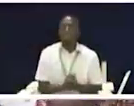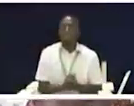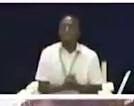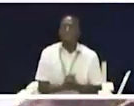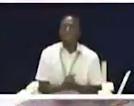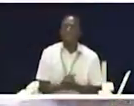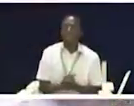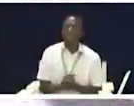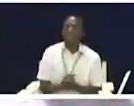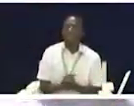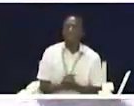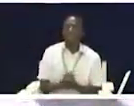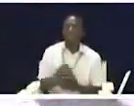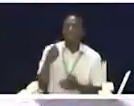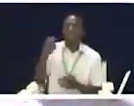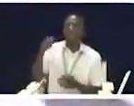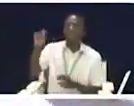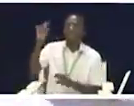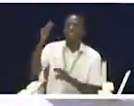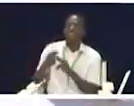Suna Yesu